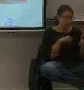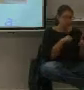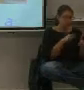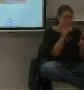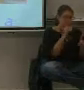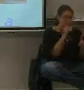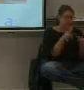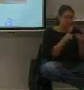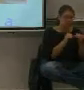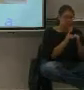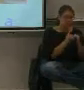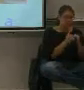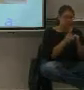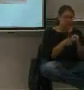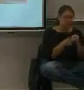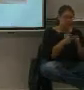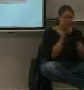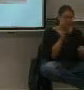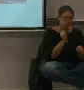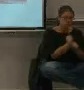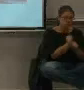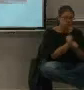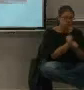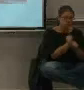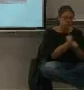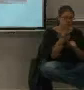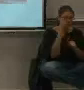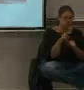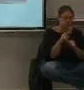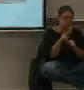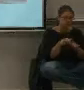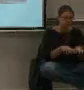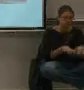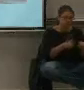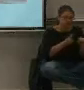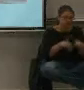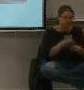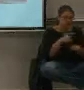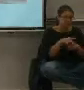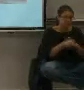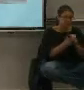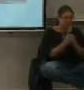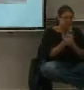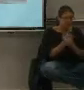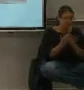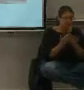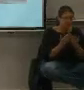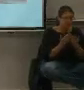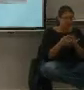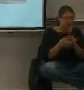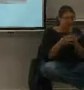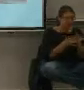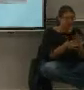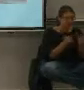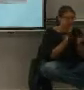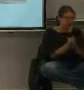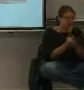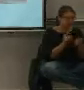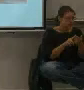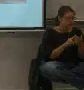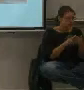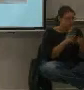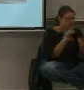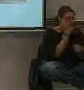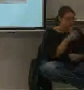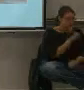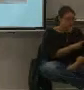not talked about how it actually works as far as taking them up and stimulating growth and relating that then to the